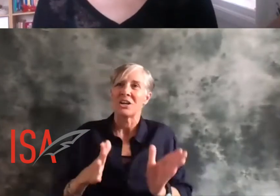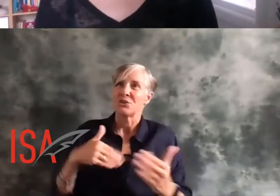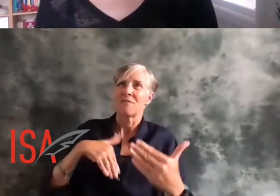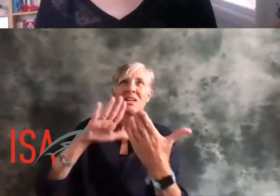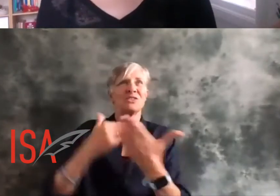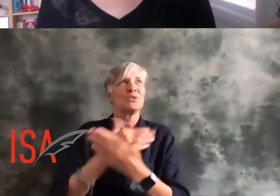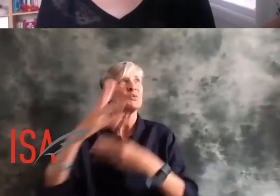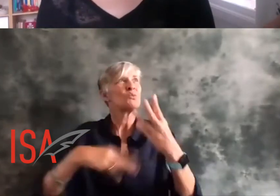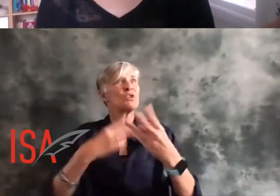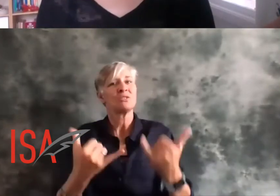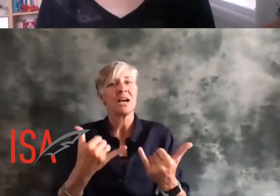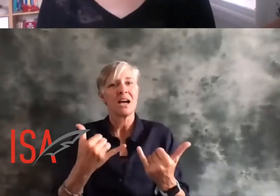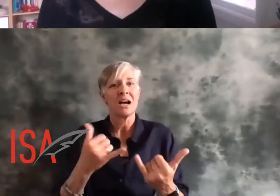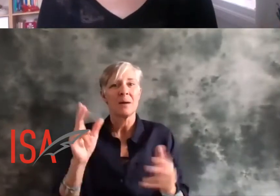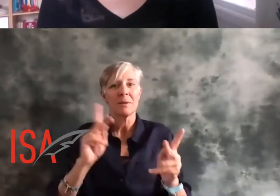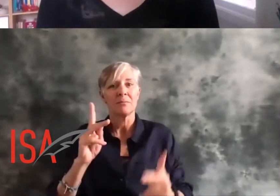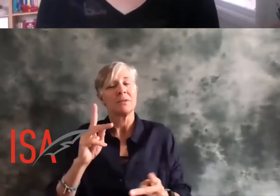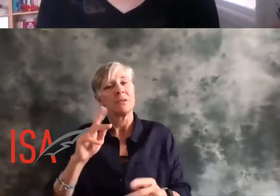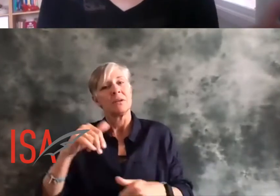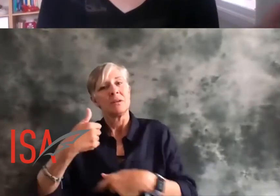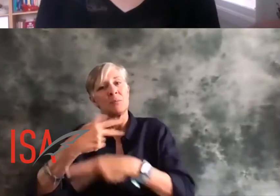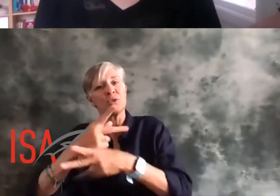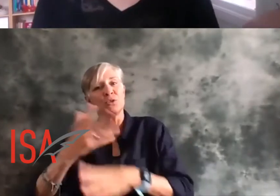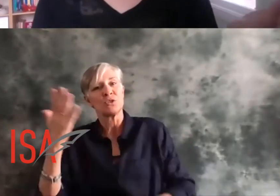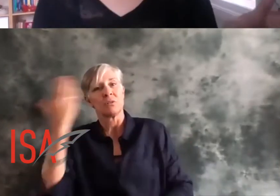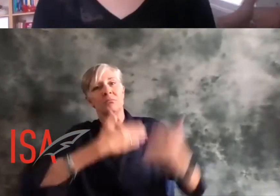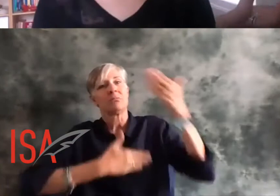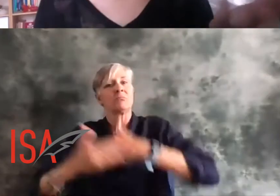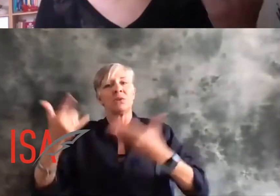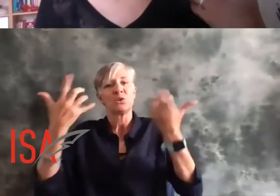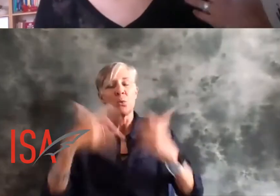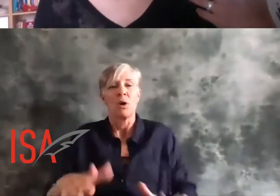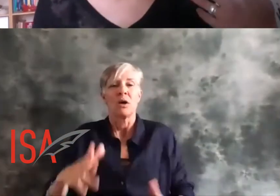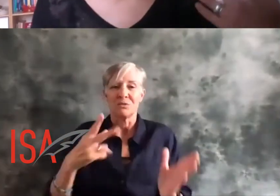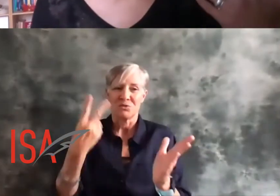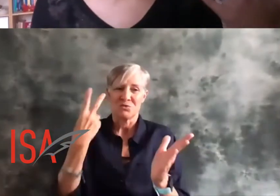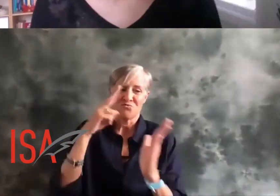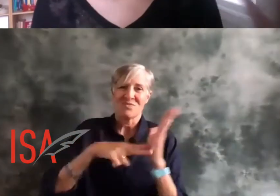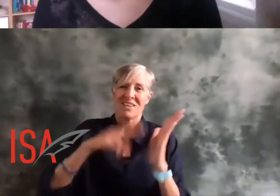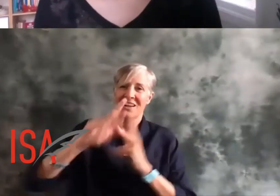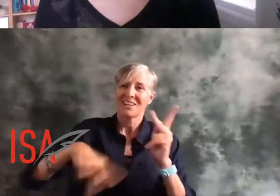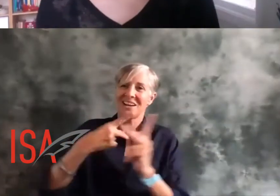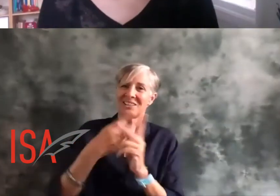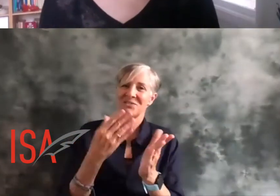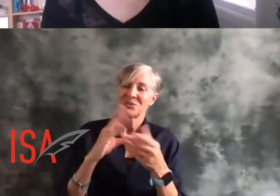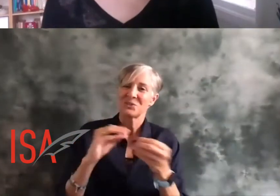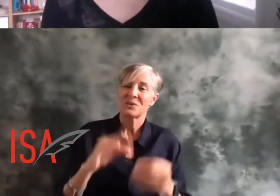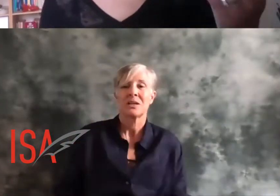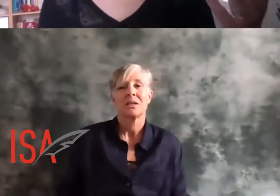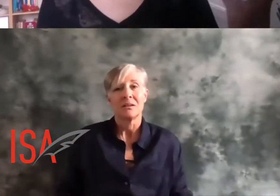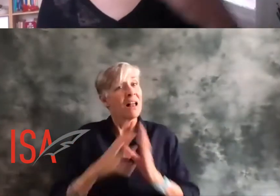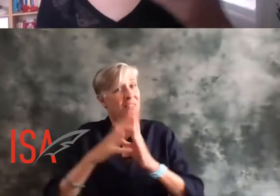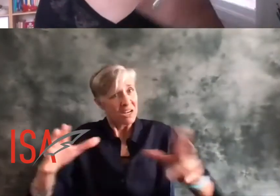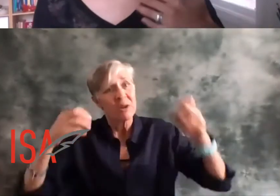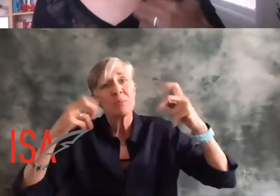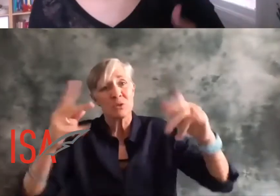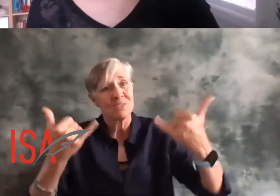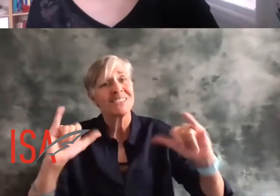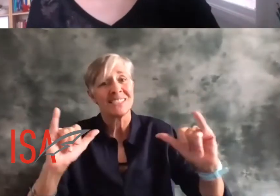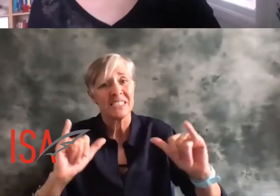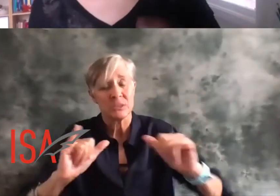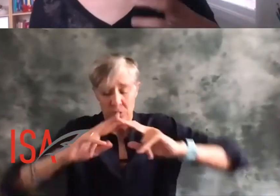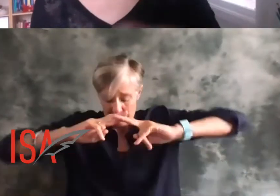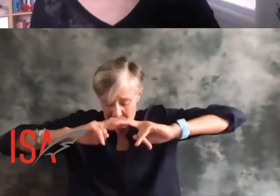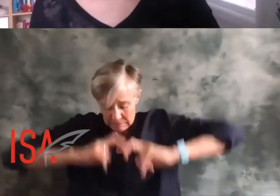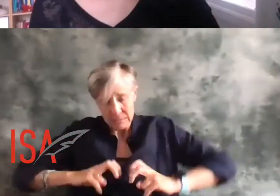maybe being overlooked because no one wants to hear that right now. There's lots of opportunities still to dig into